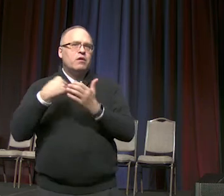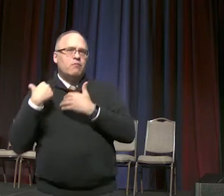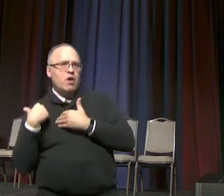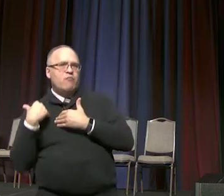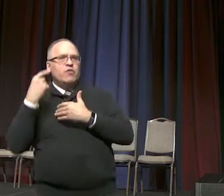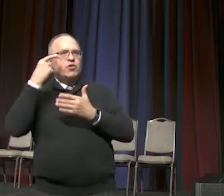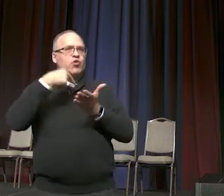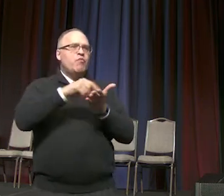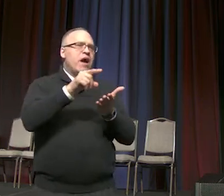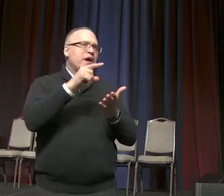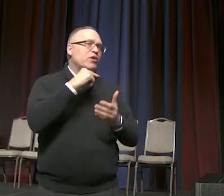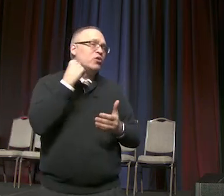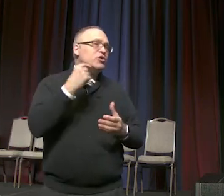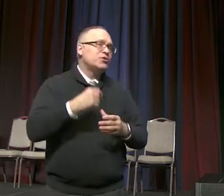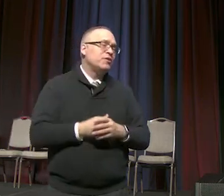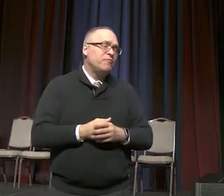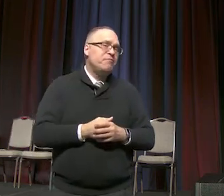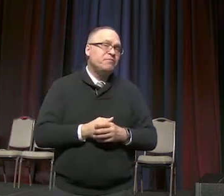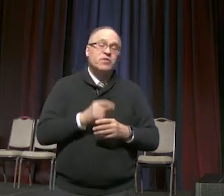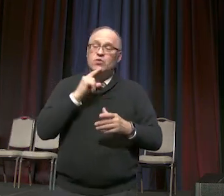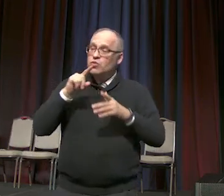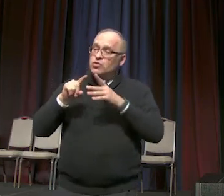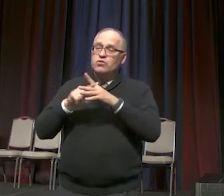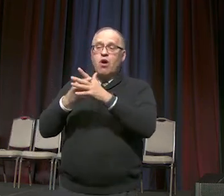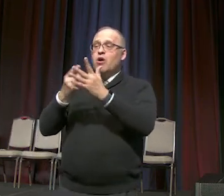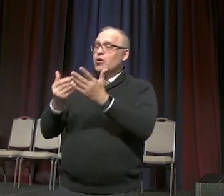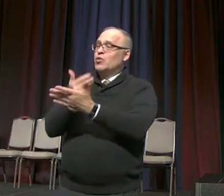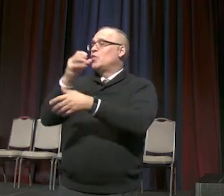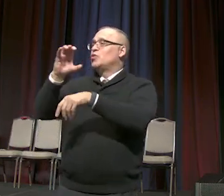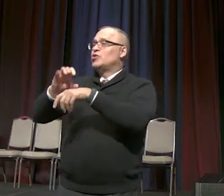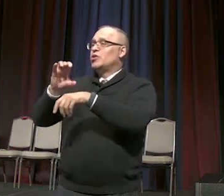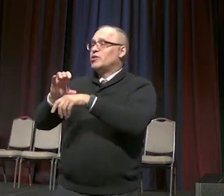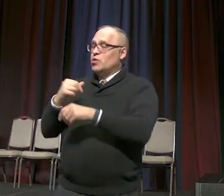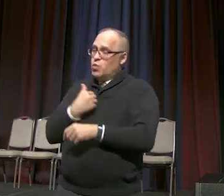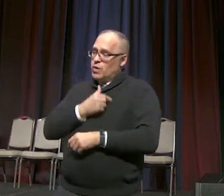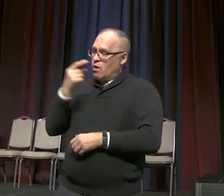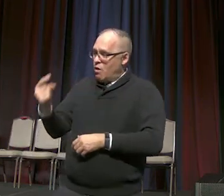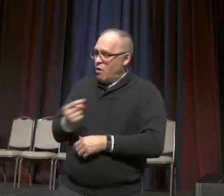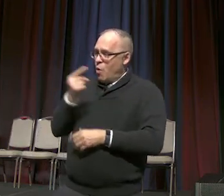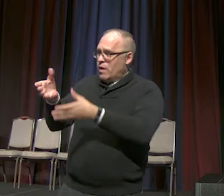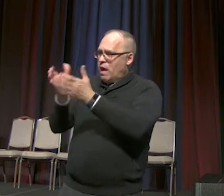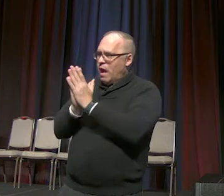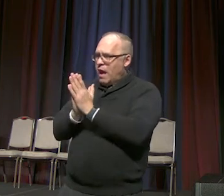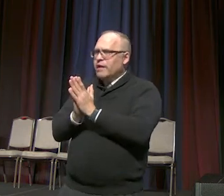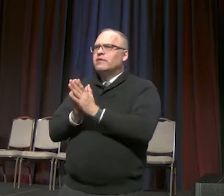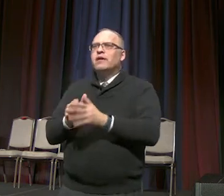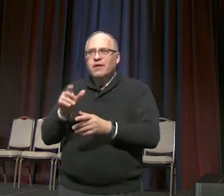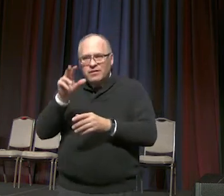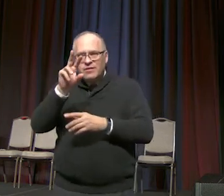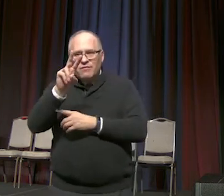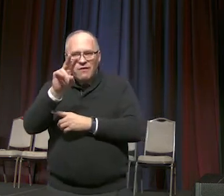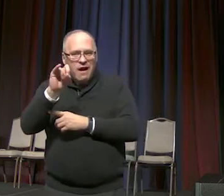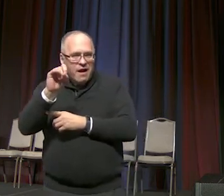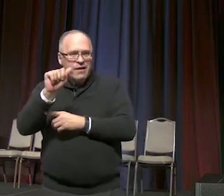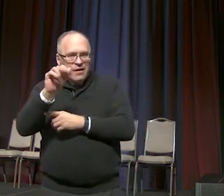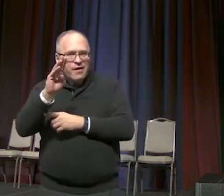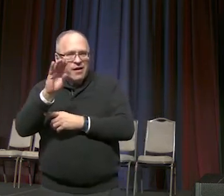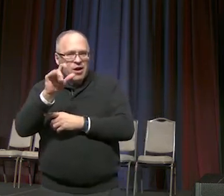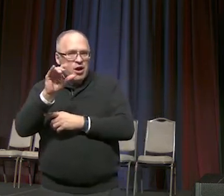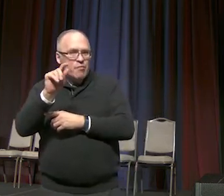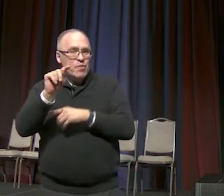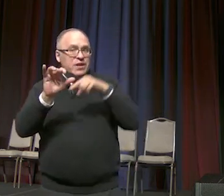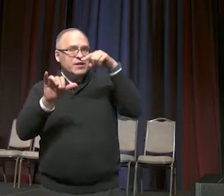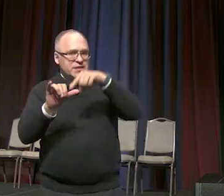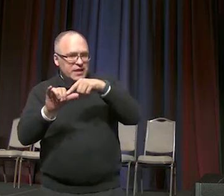start a new church, the first question we always seem to ask is about viability, right? By which